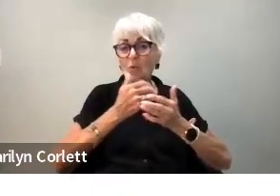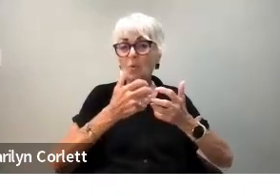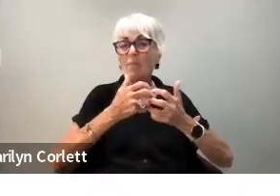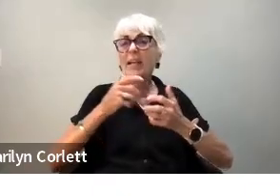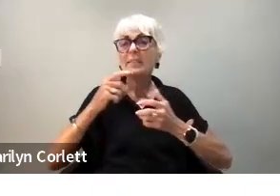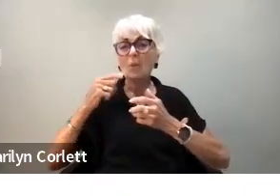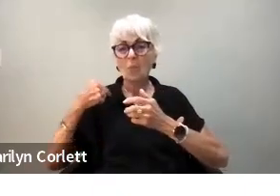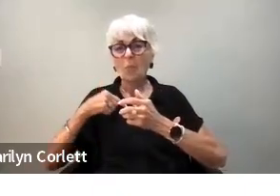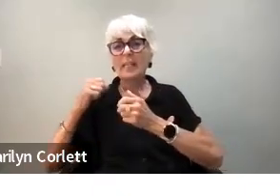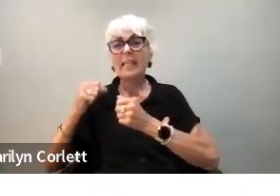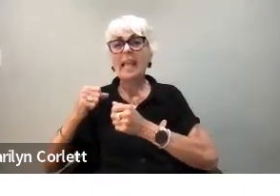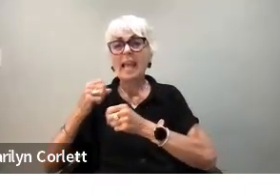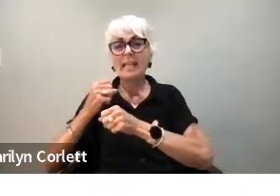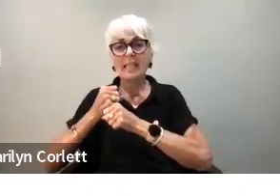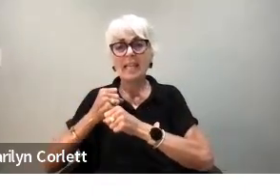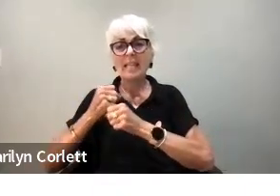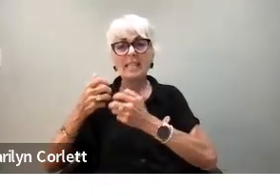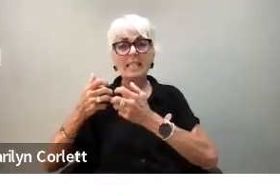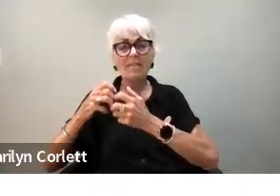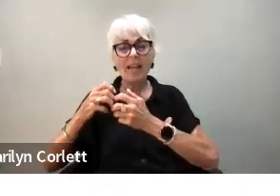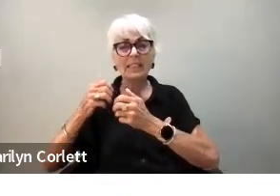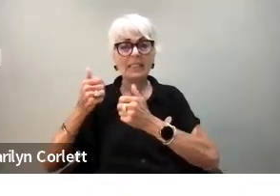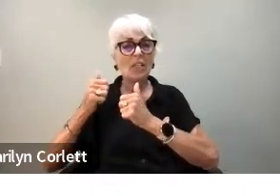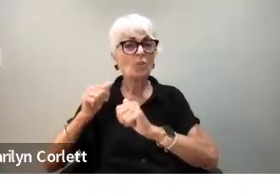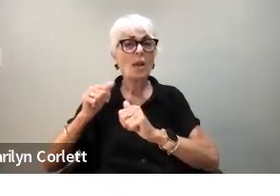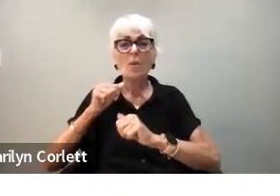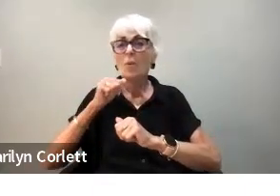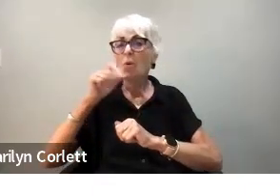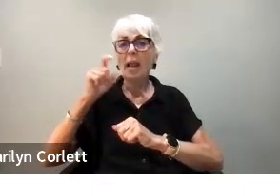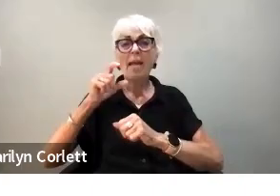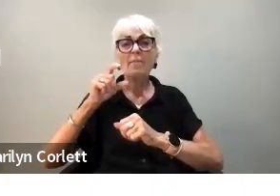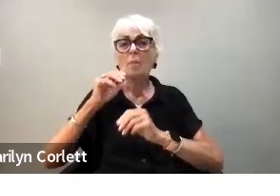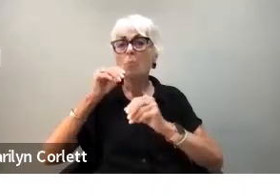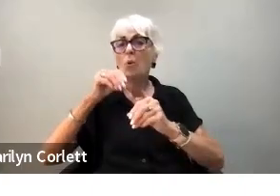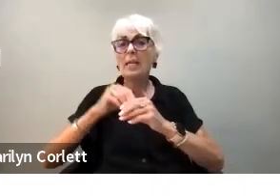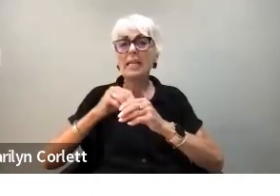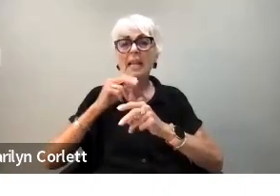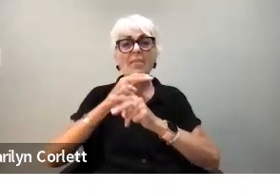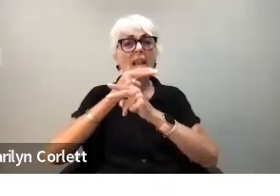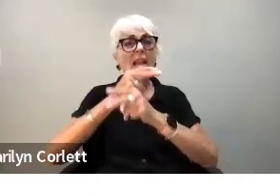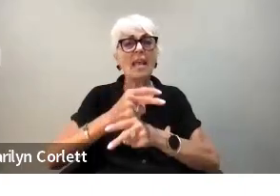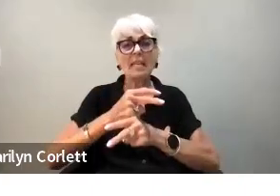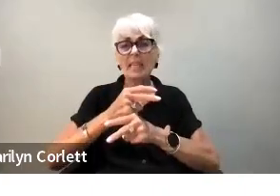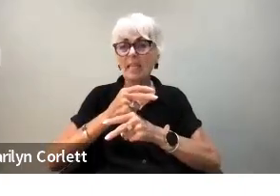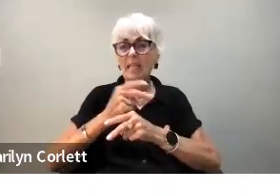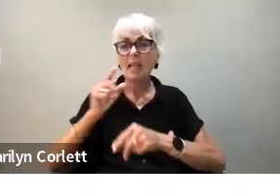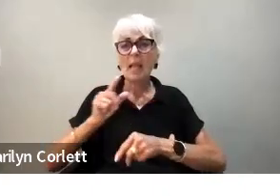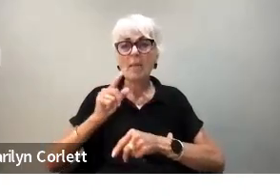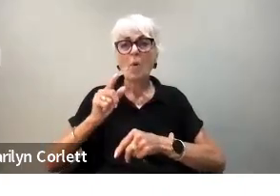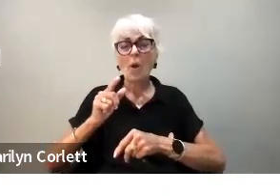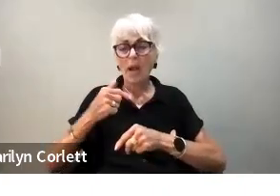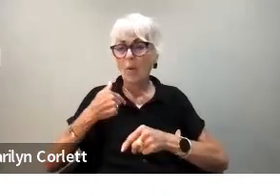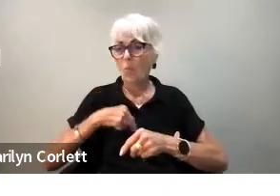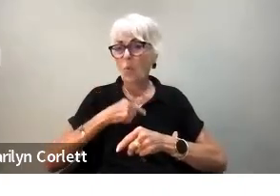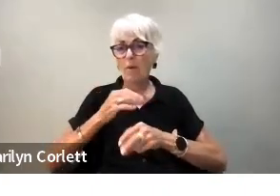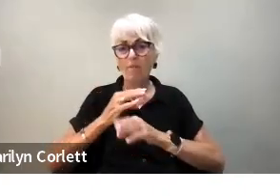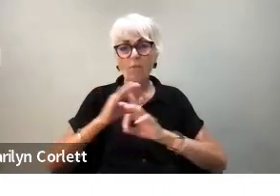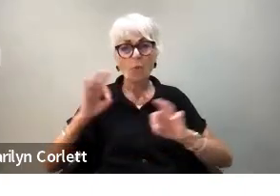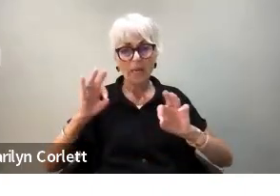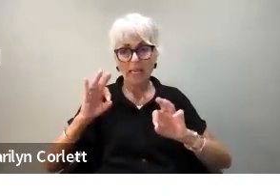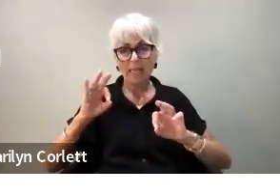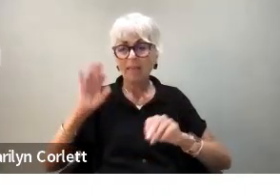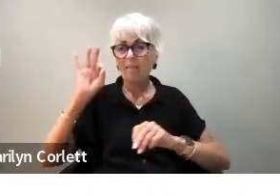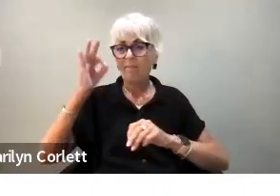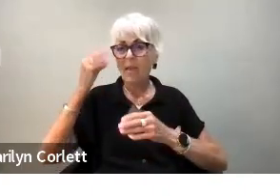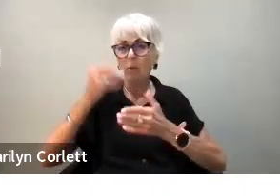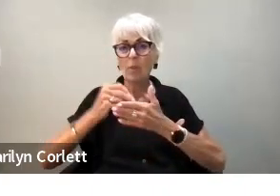them. Our device does not have to be in our lending library. We add inventory all the time. We are free, federally funded